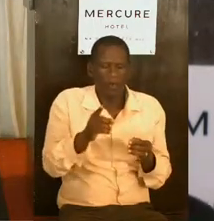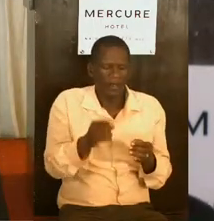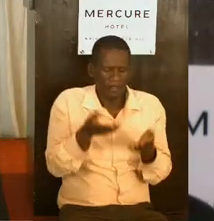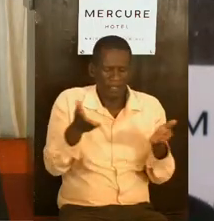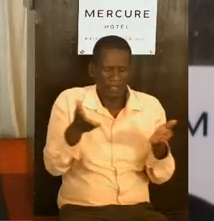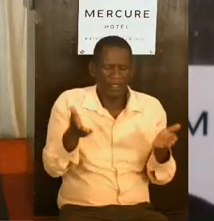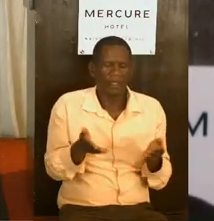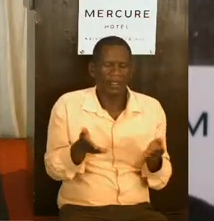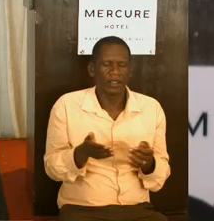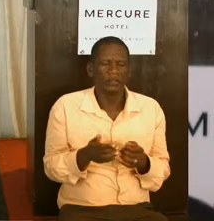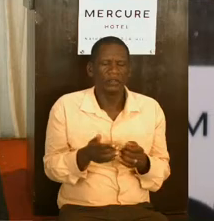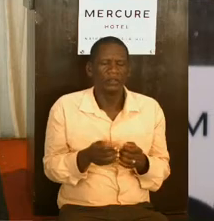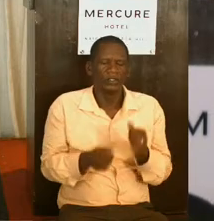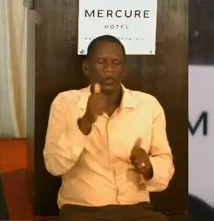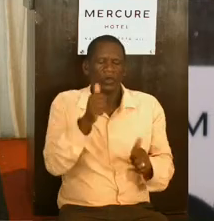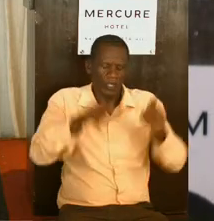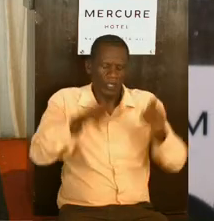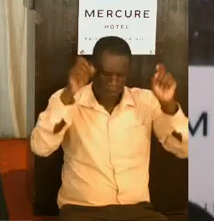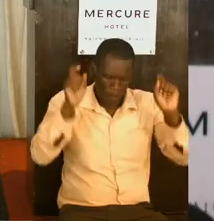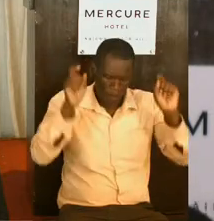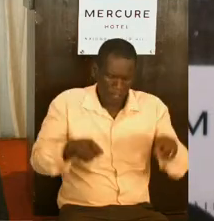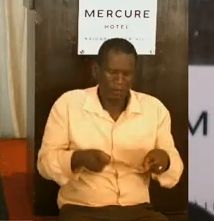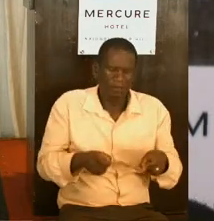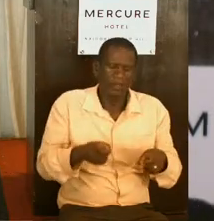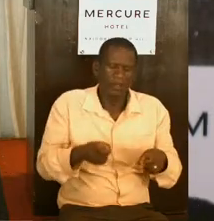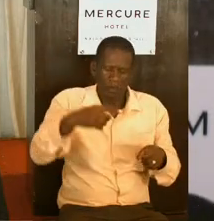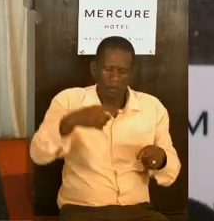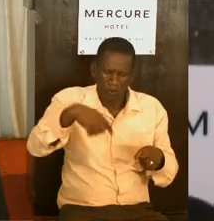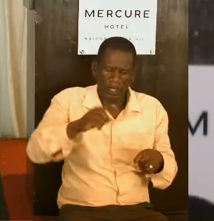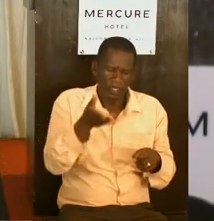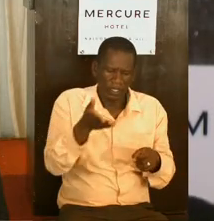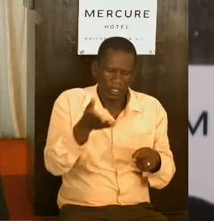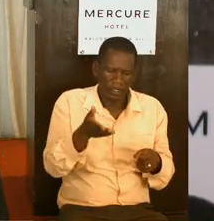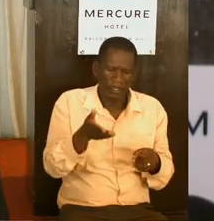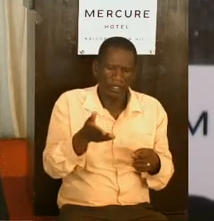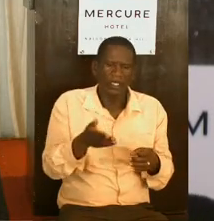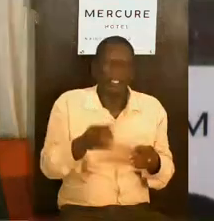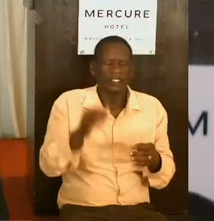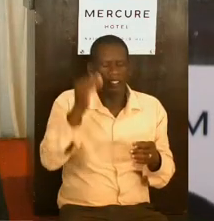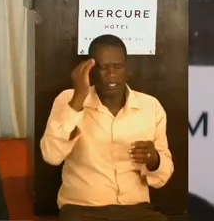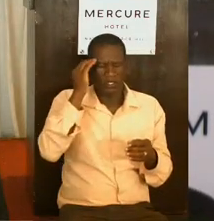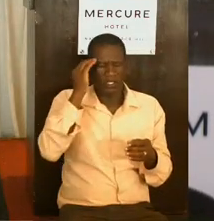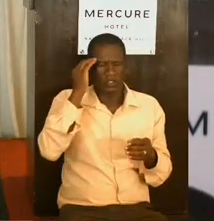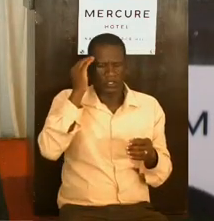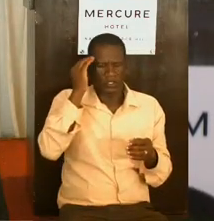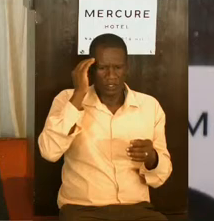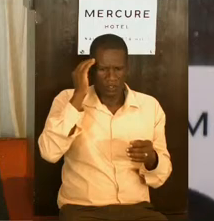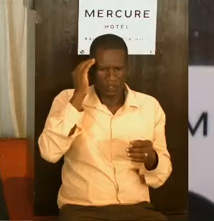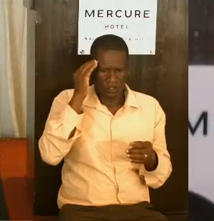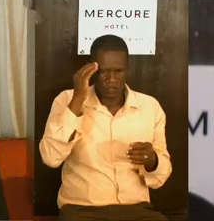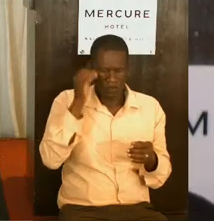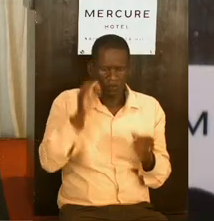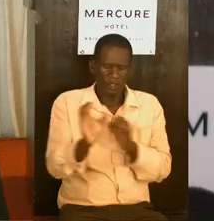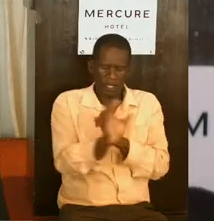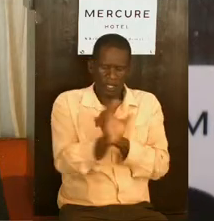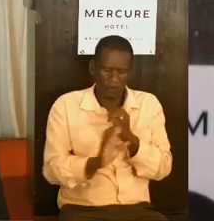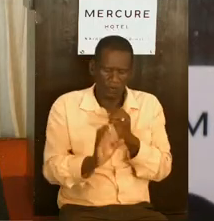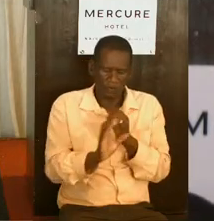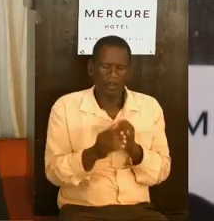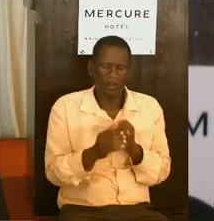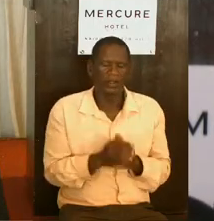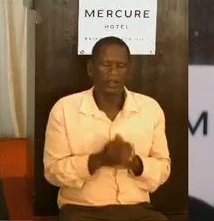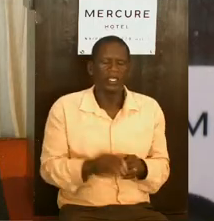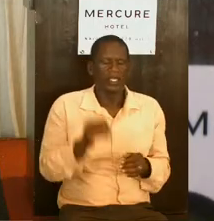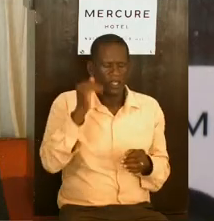instrument that must be found right is education of the country